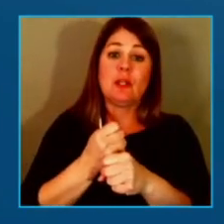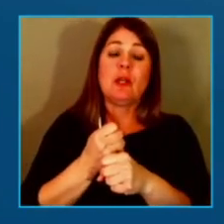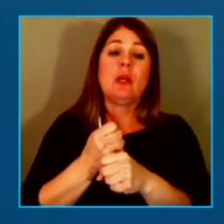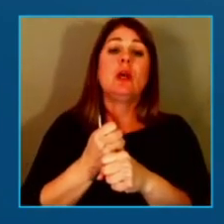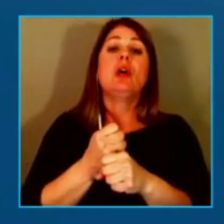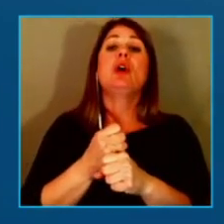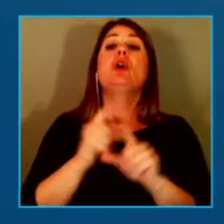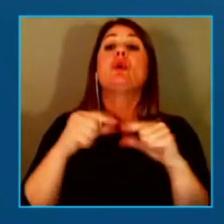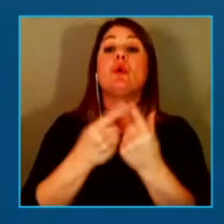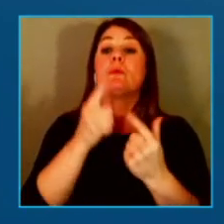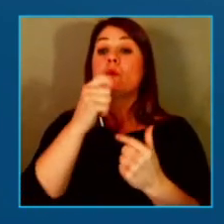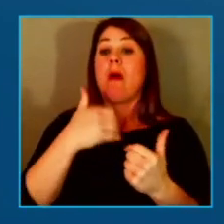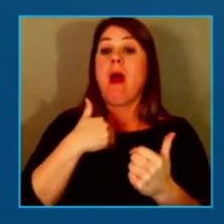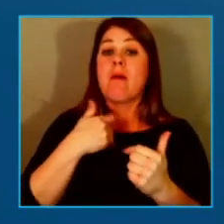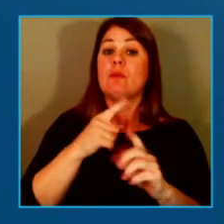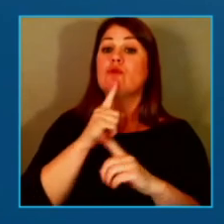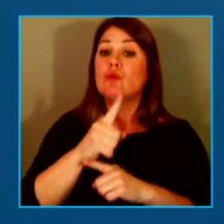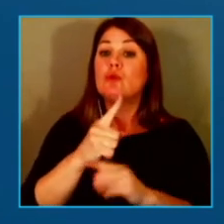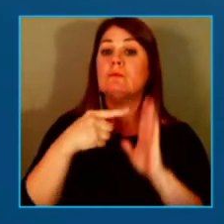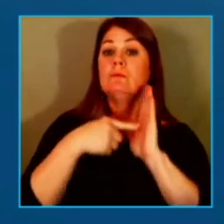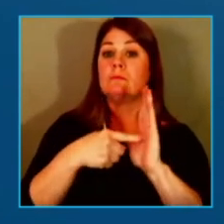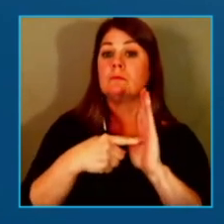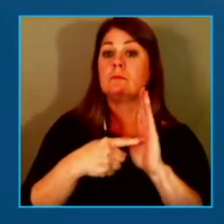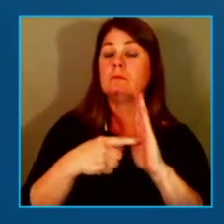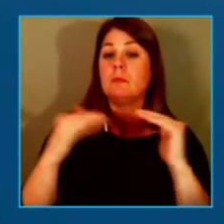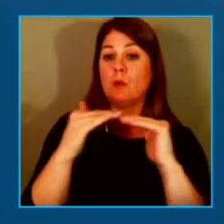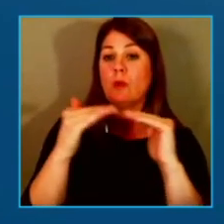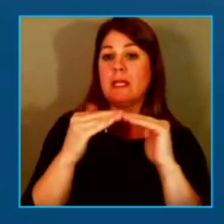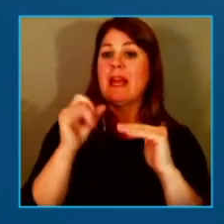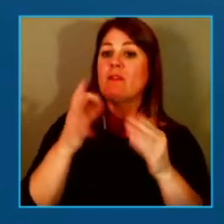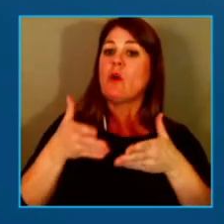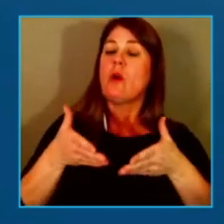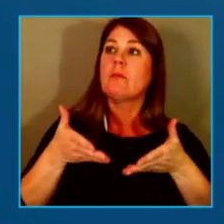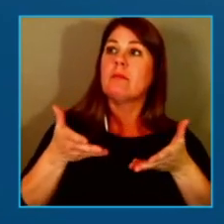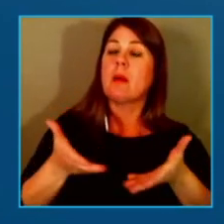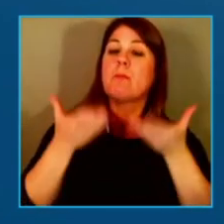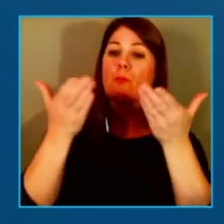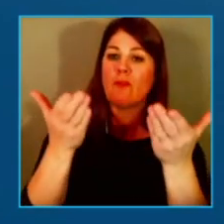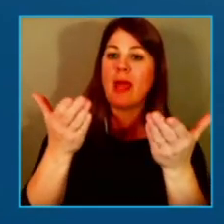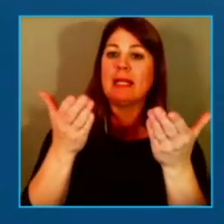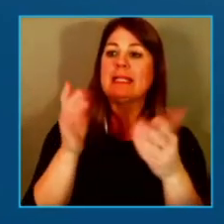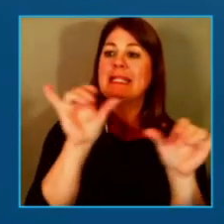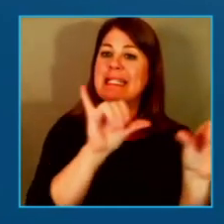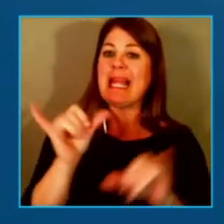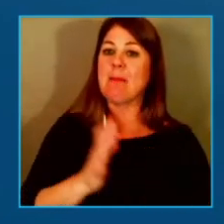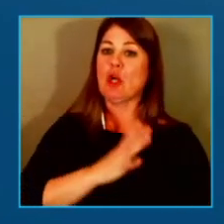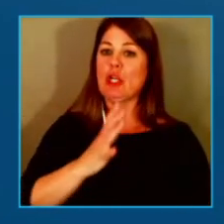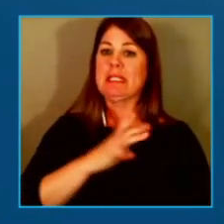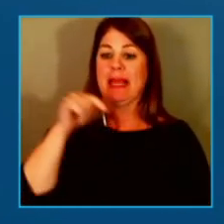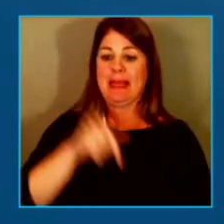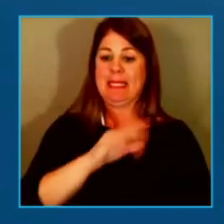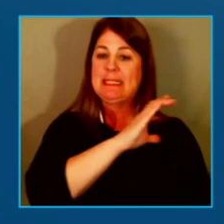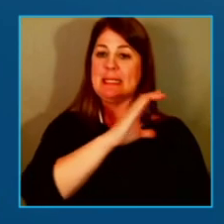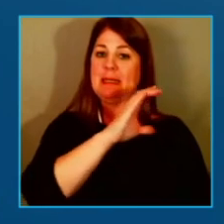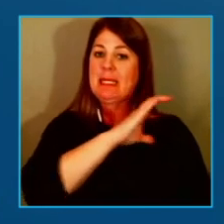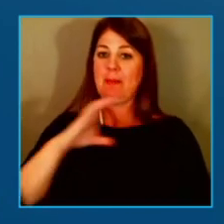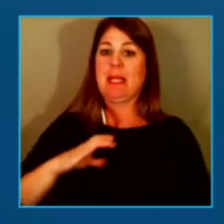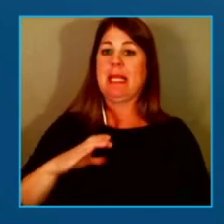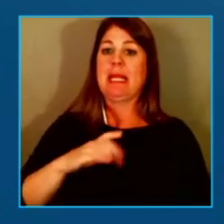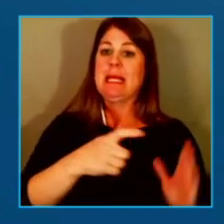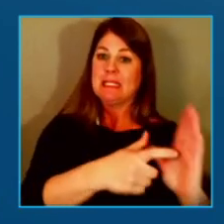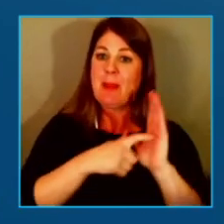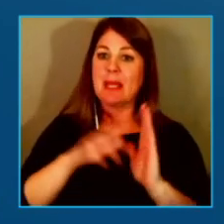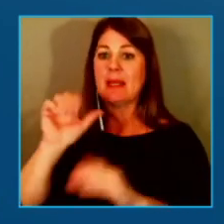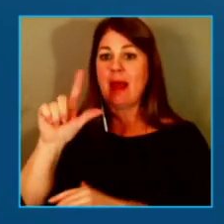in the party if they are offered the same courtesy that this committee demanded that Alabamans have. Thank